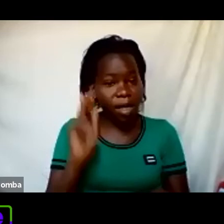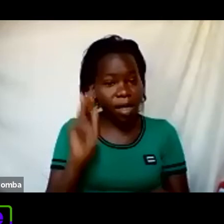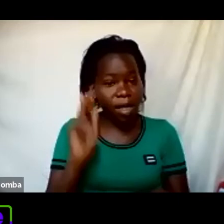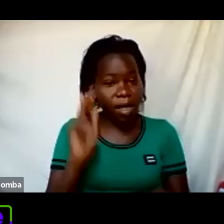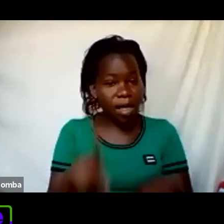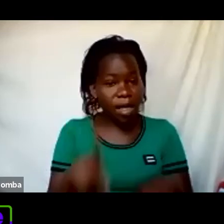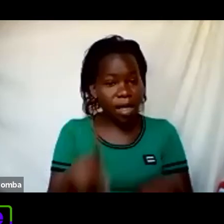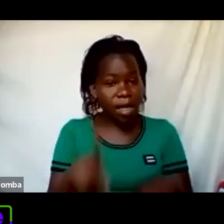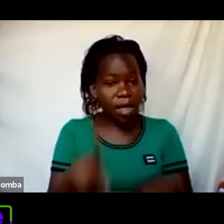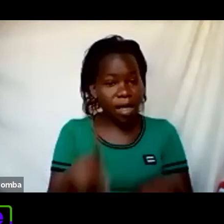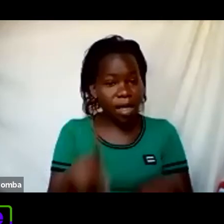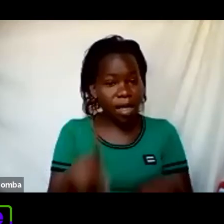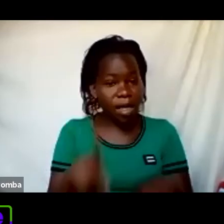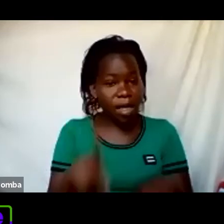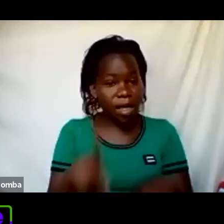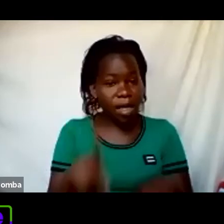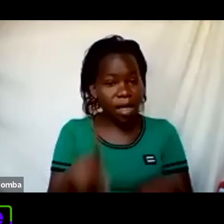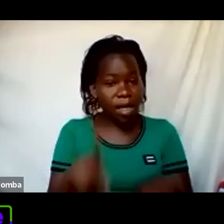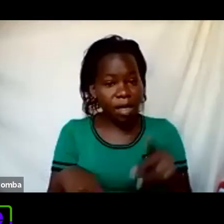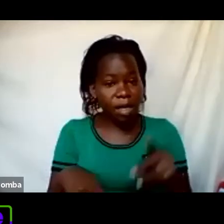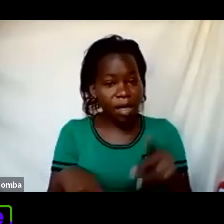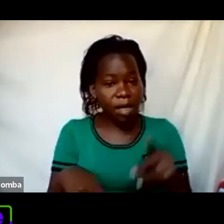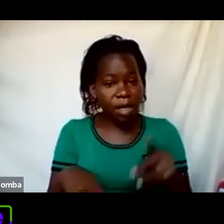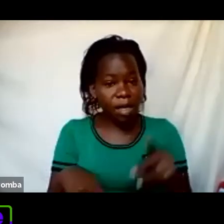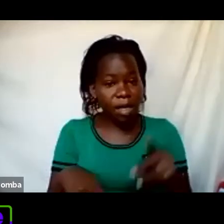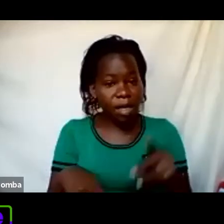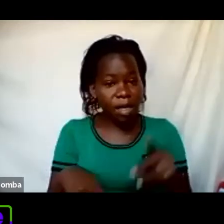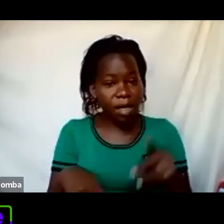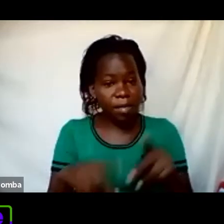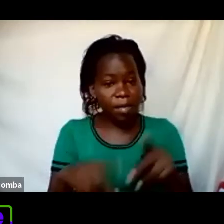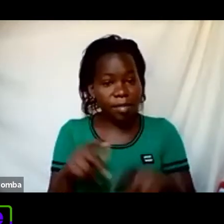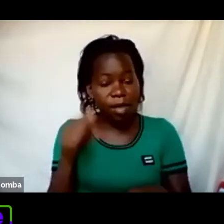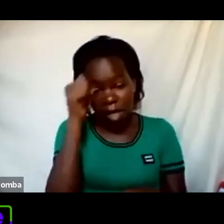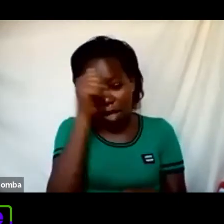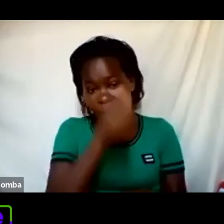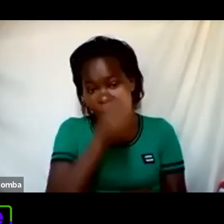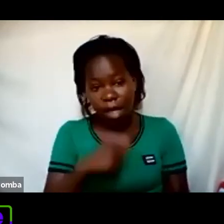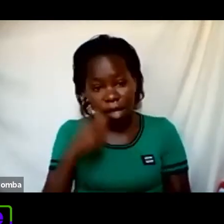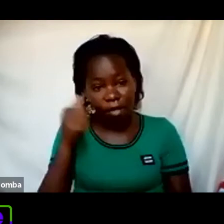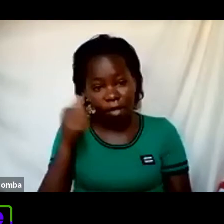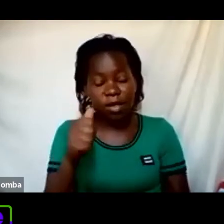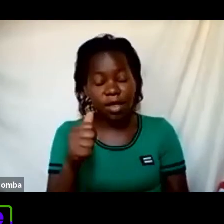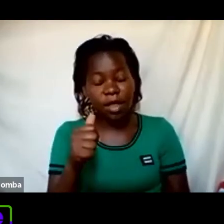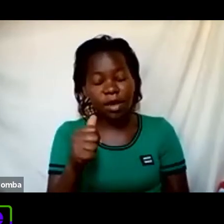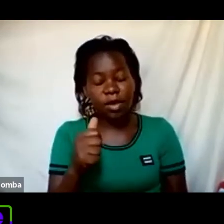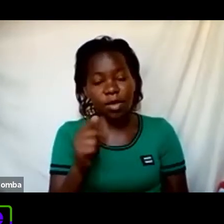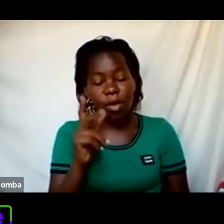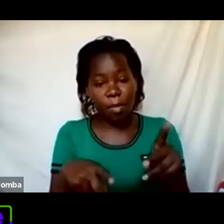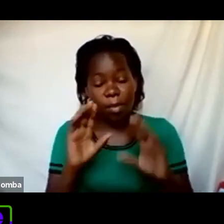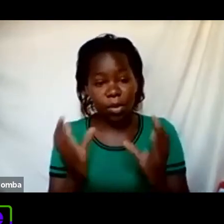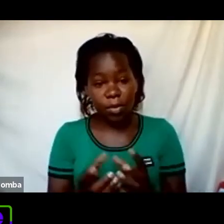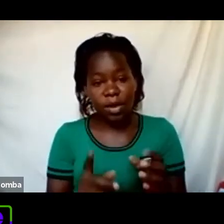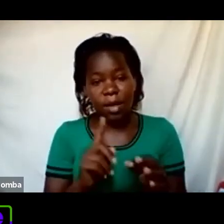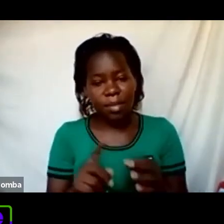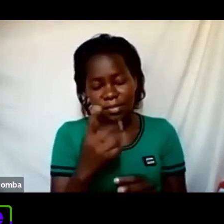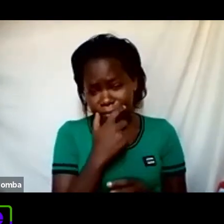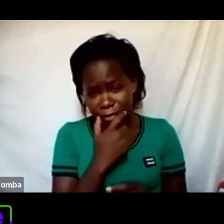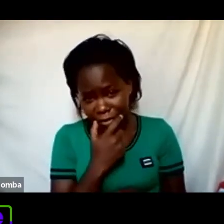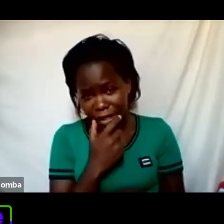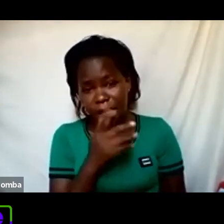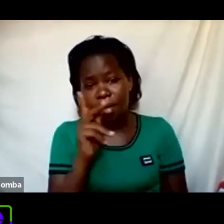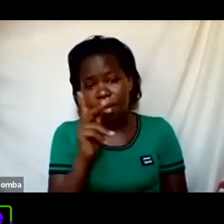And sadly, the vast majority of the businesses that are owned in this space are not owned by Africans. So I think